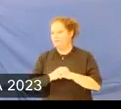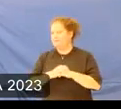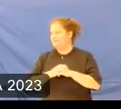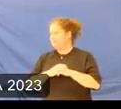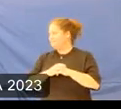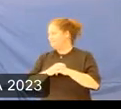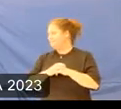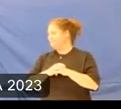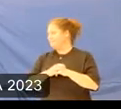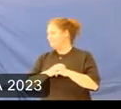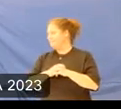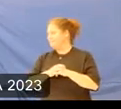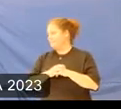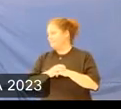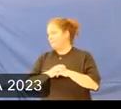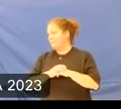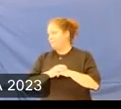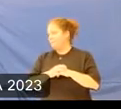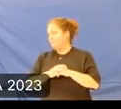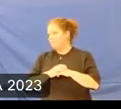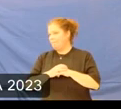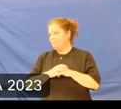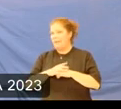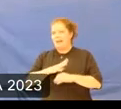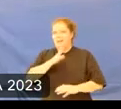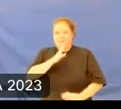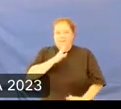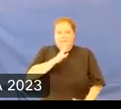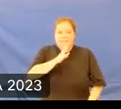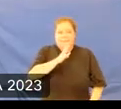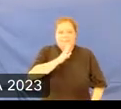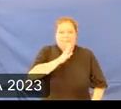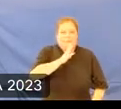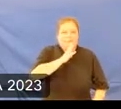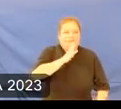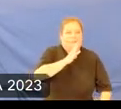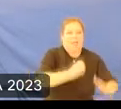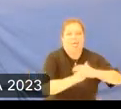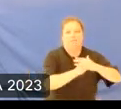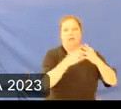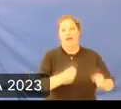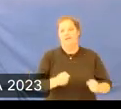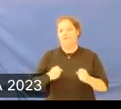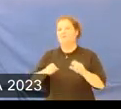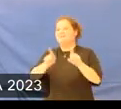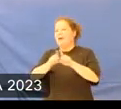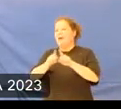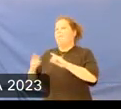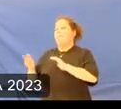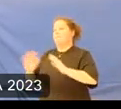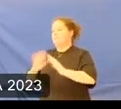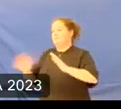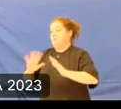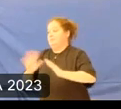8 syllables per second. And it's not surprising. There are 100 muscles involved in speaking. There's breathing coordination.